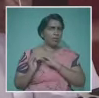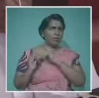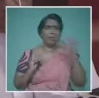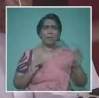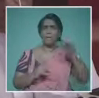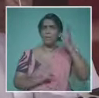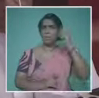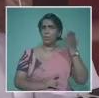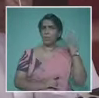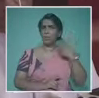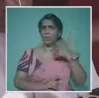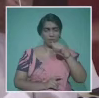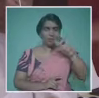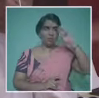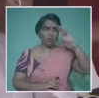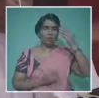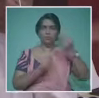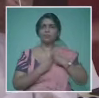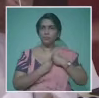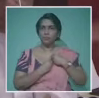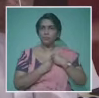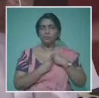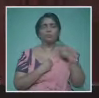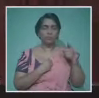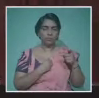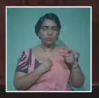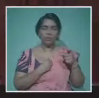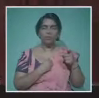that before cabinet approval, it should be submitted to parliament. That is